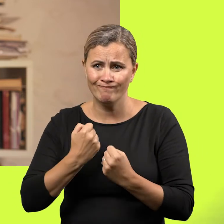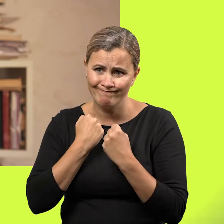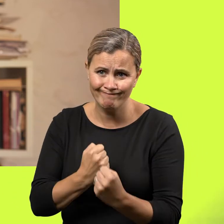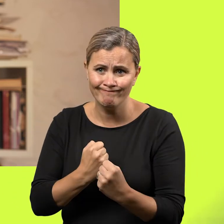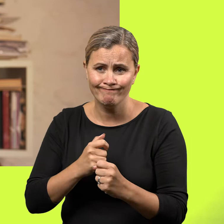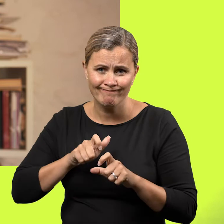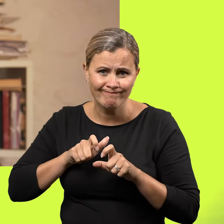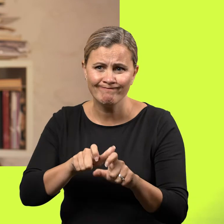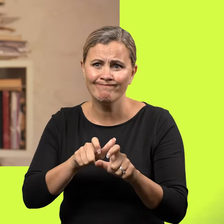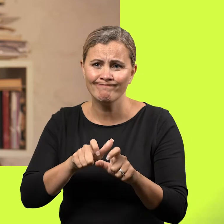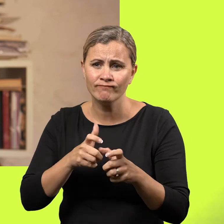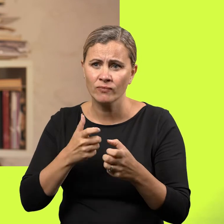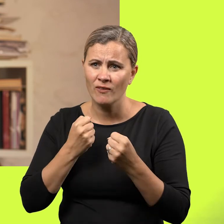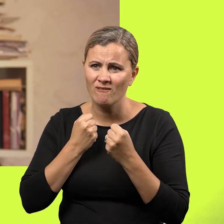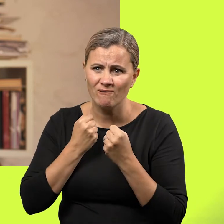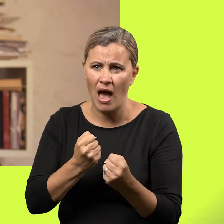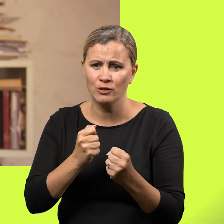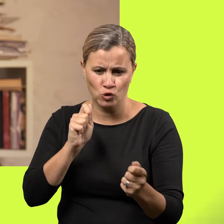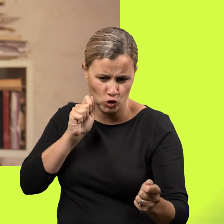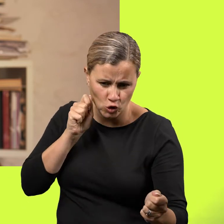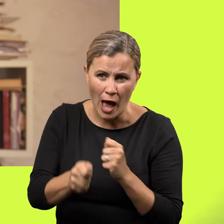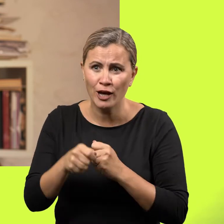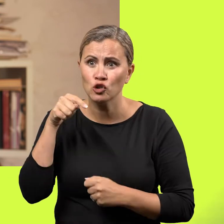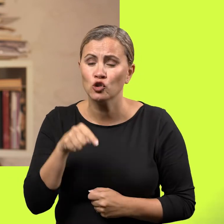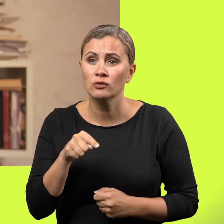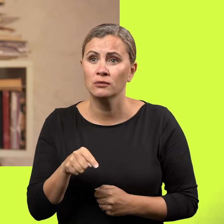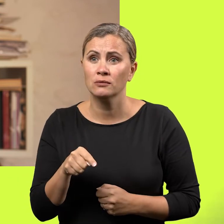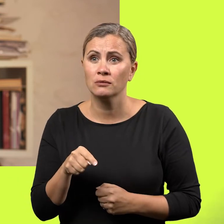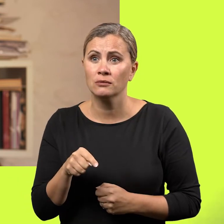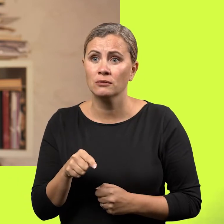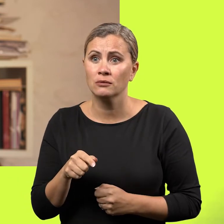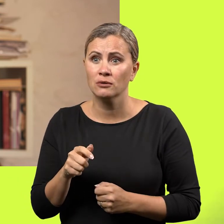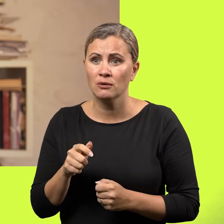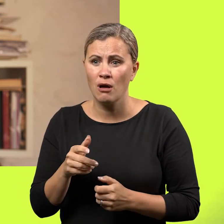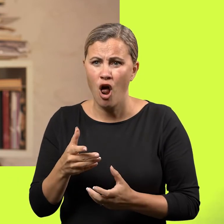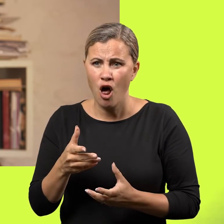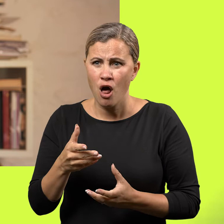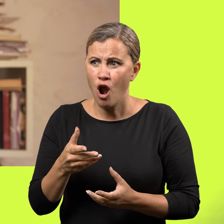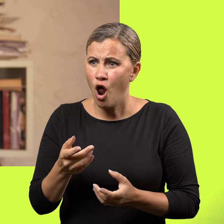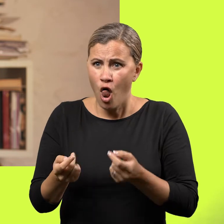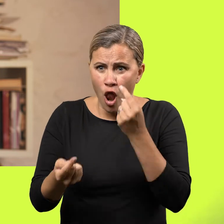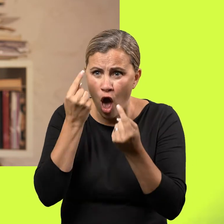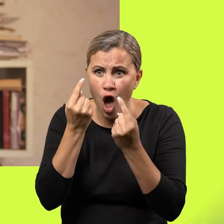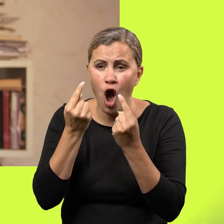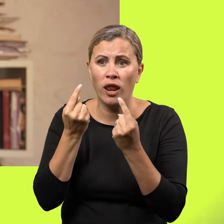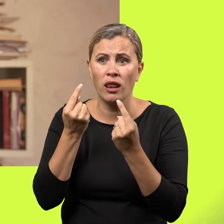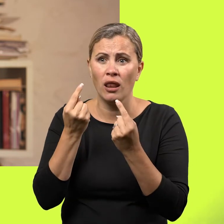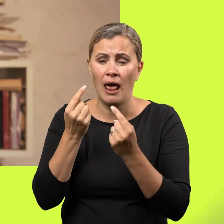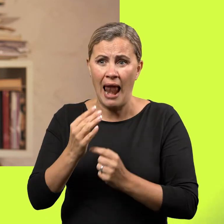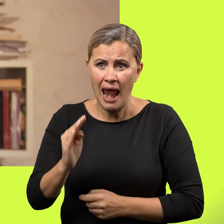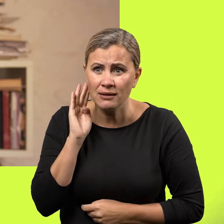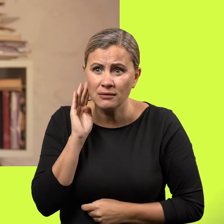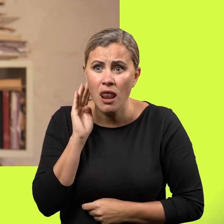to fight, to change, to learn, and to